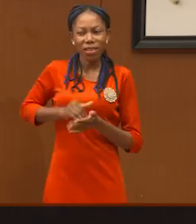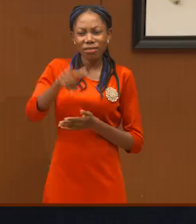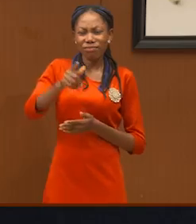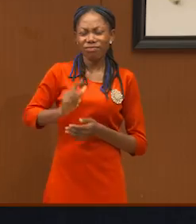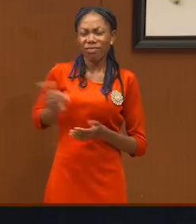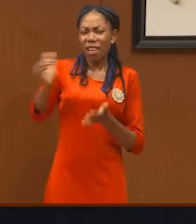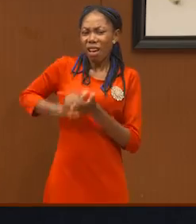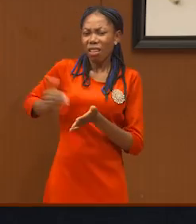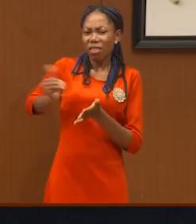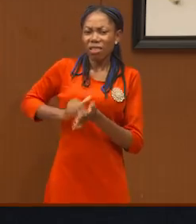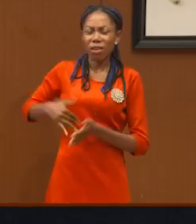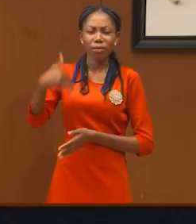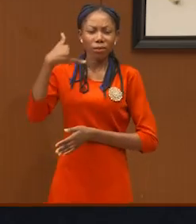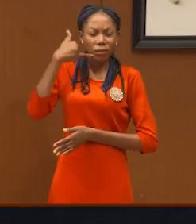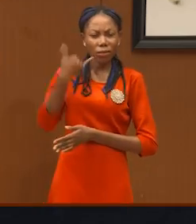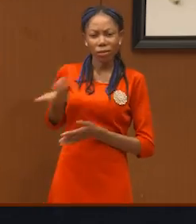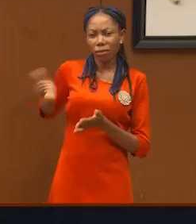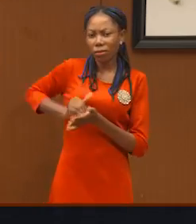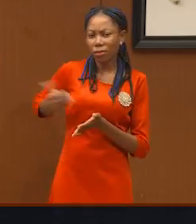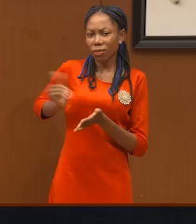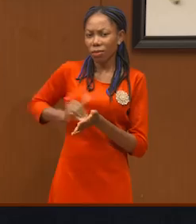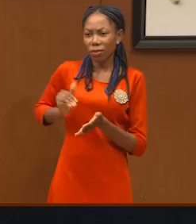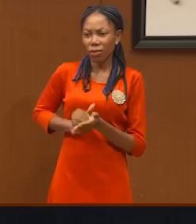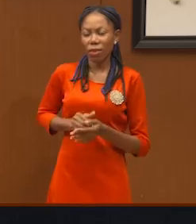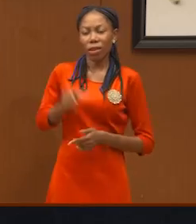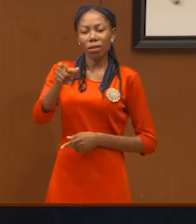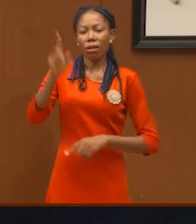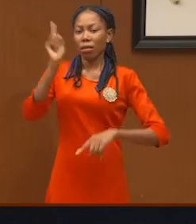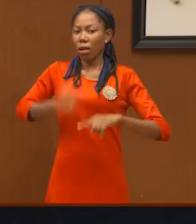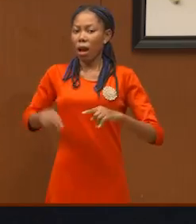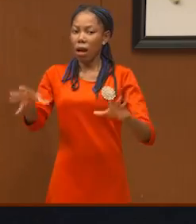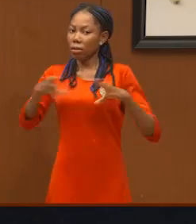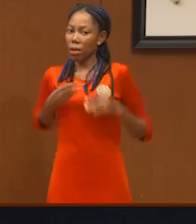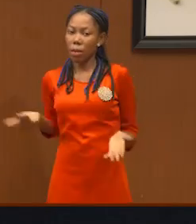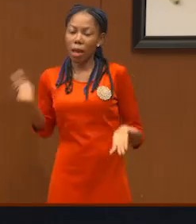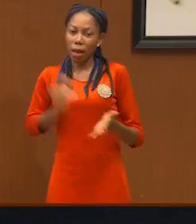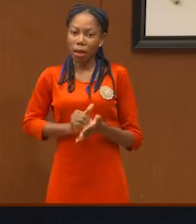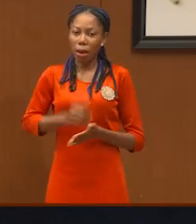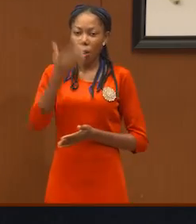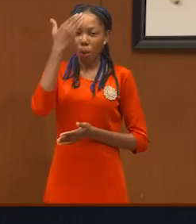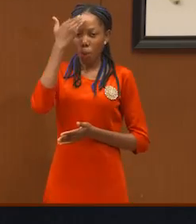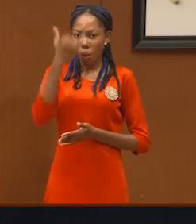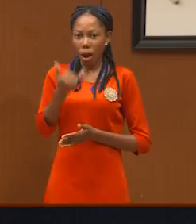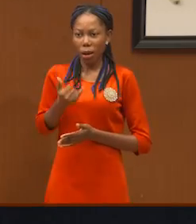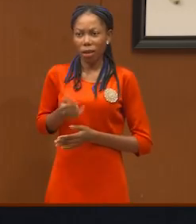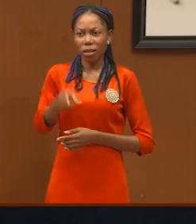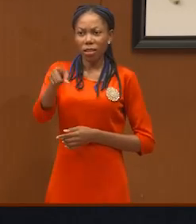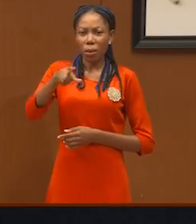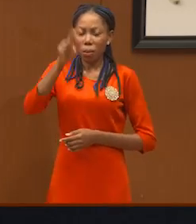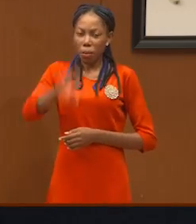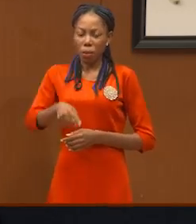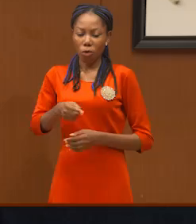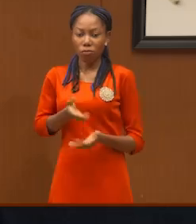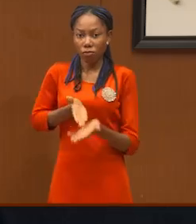on, still the same thing. I said, no, I'm not going to take it anymore because I have to go to the